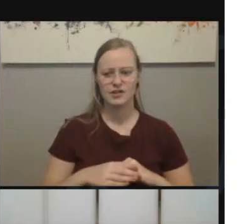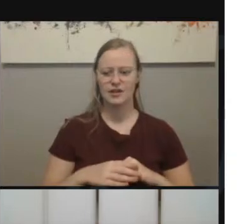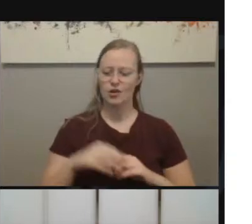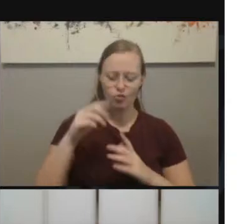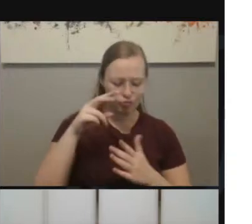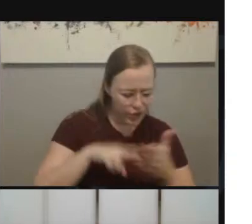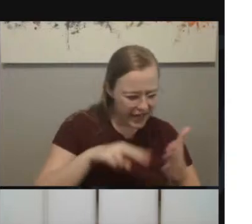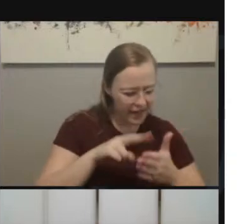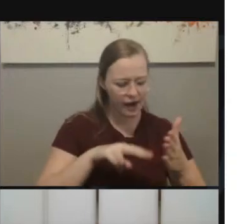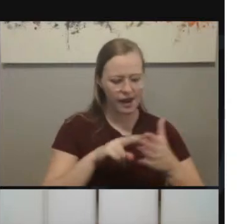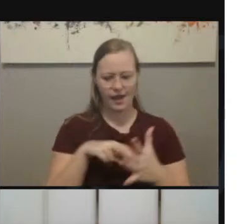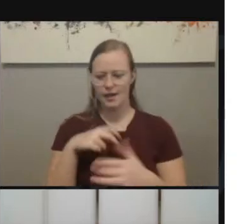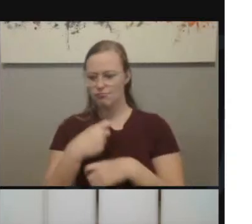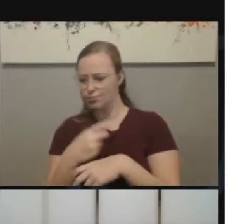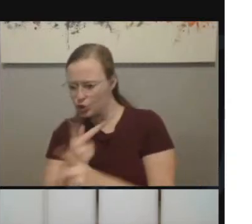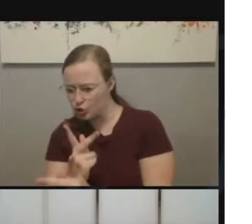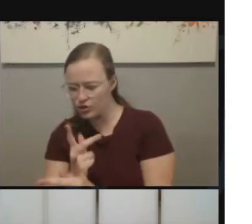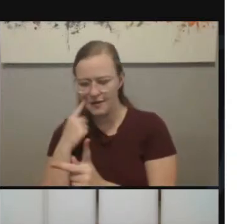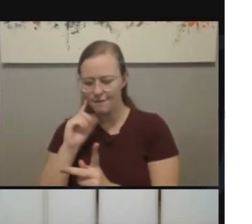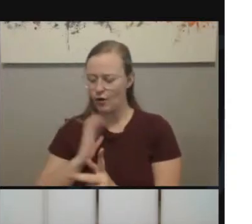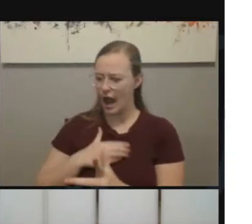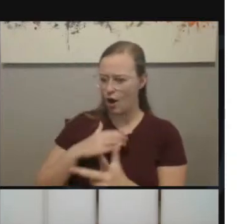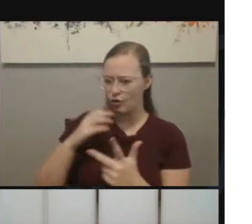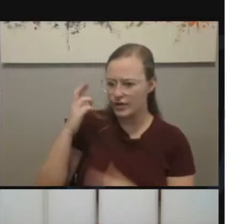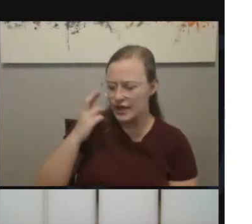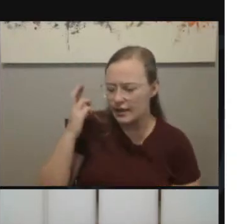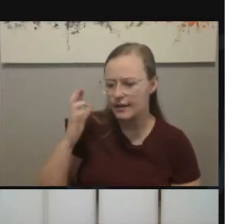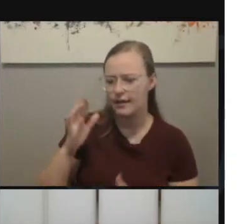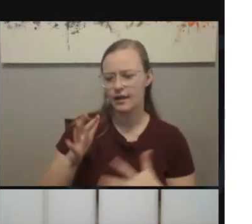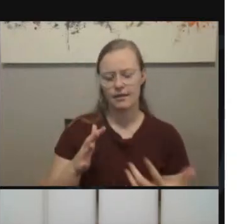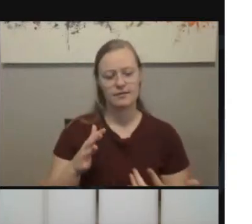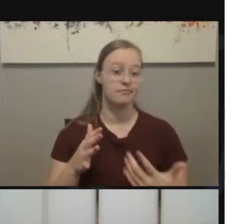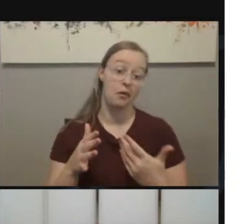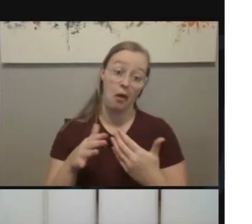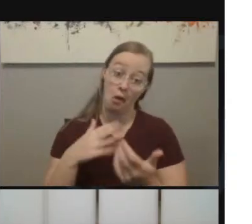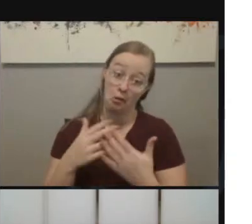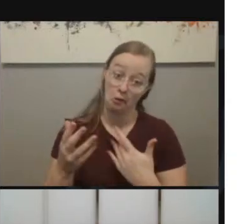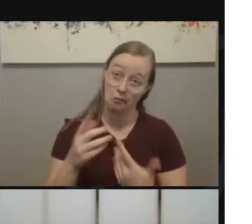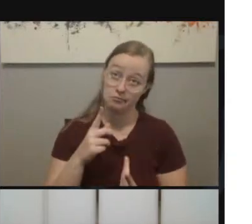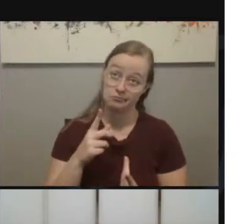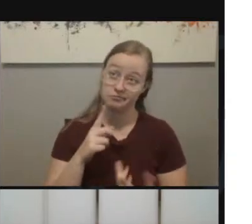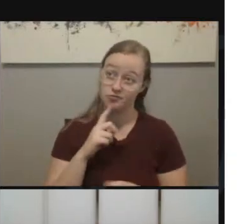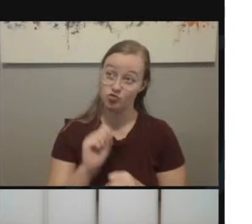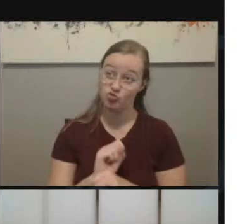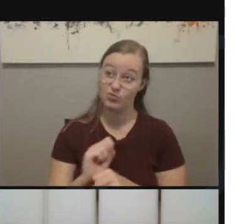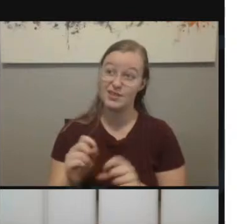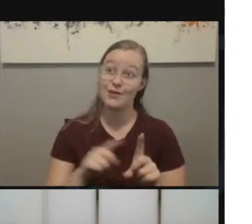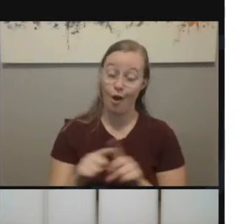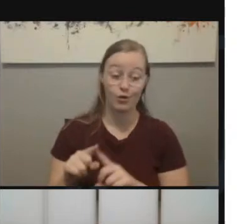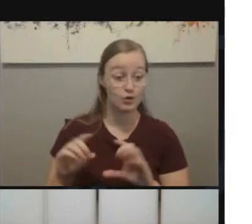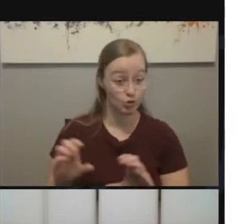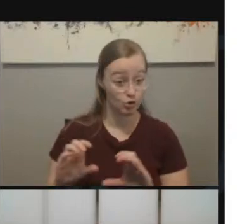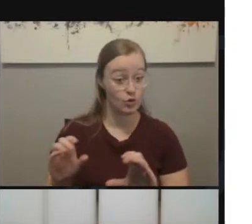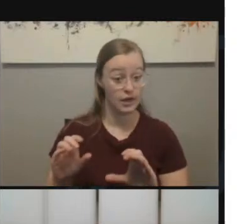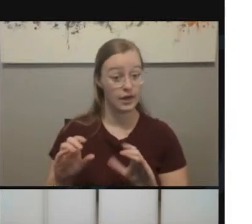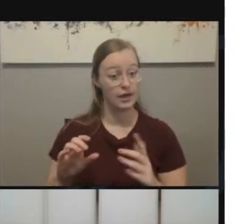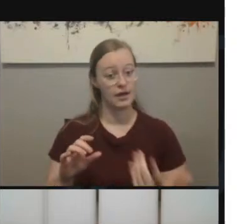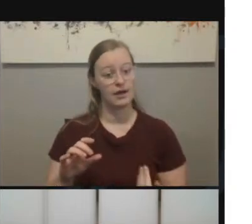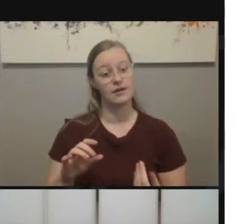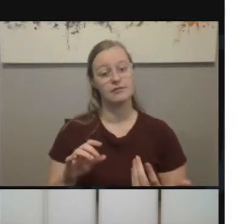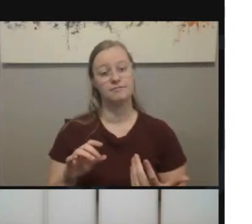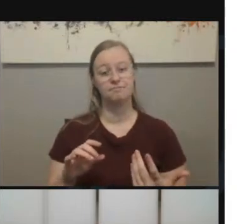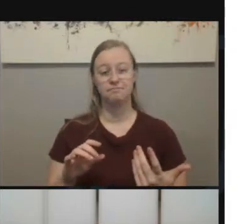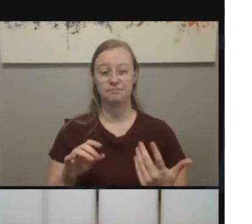can, reproducing them for our purposes. Although really what we're also doing would be to turn the